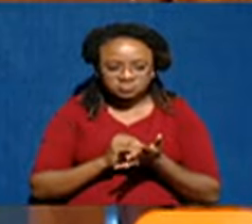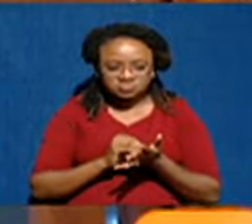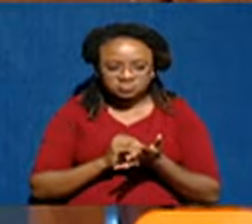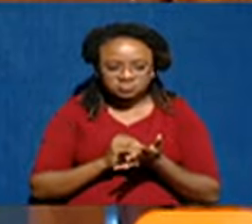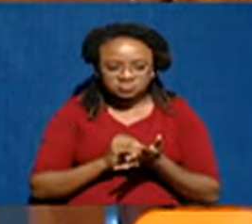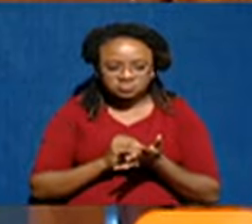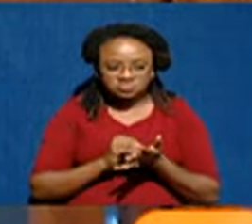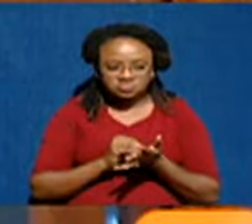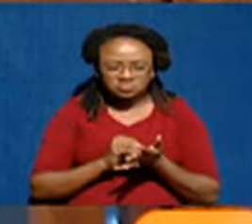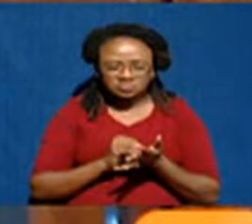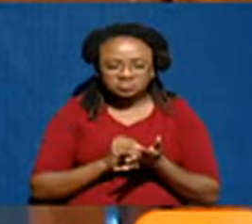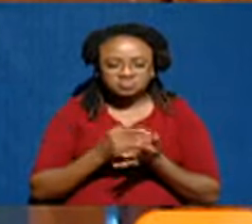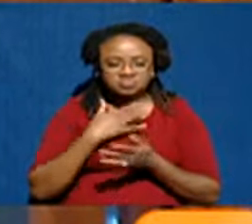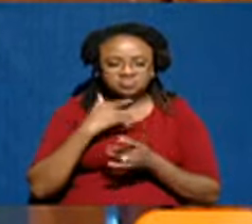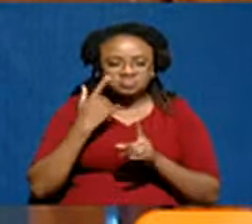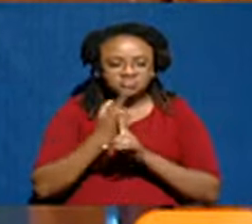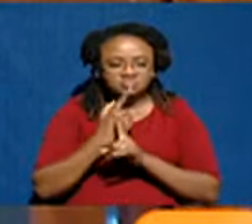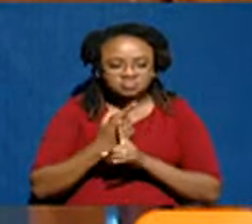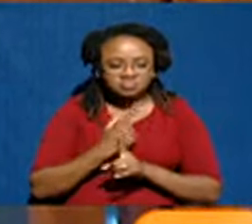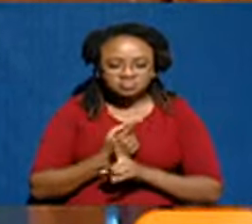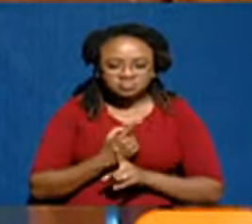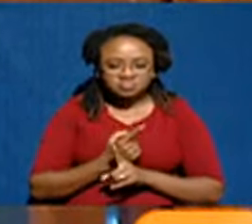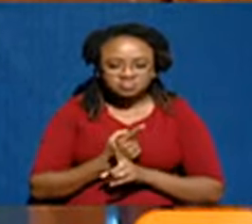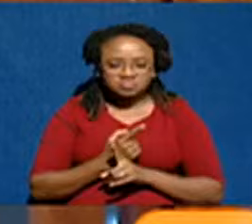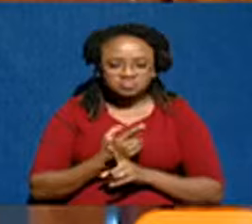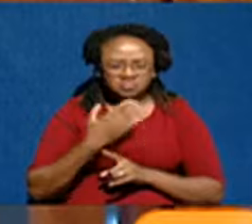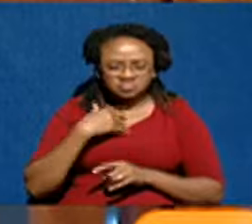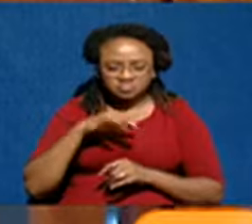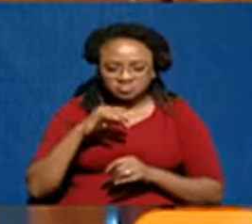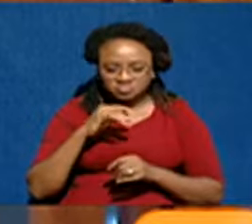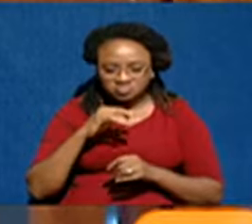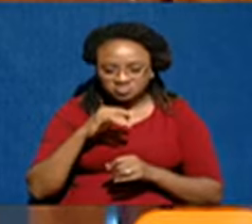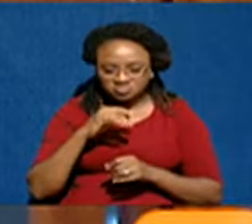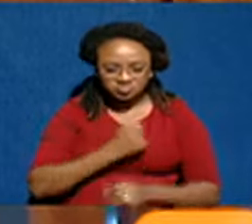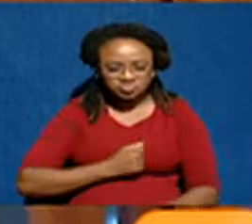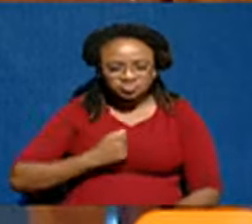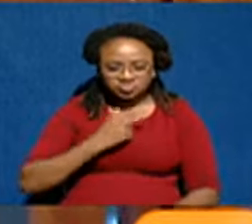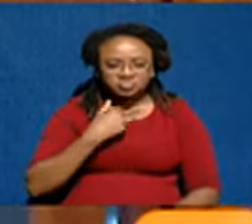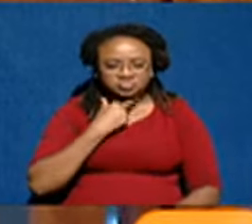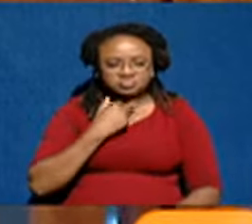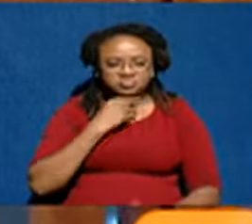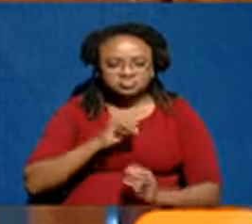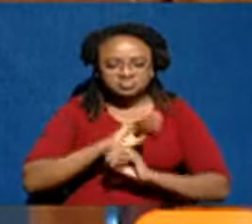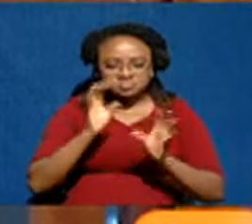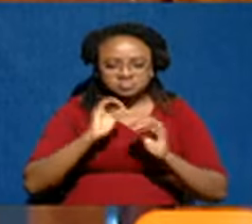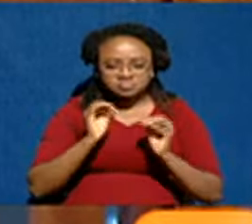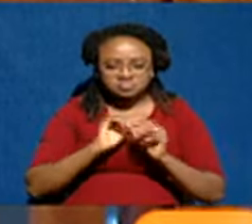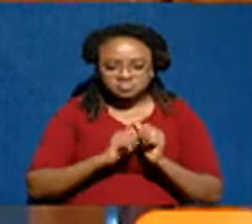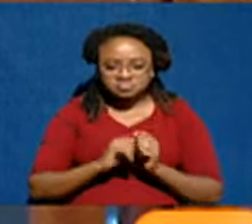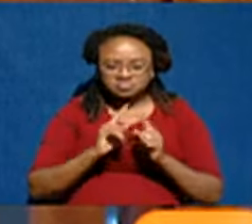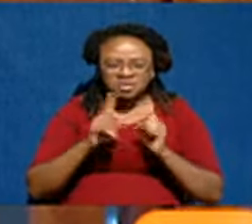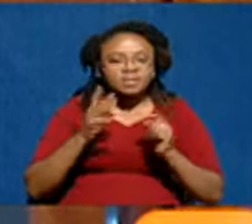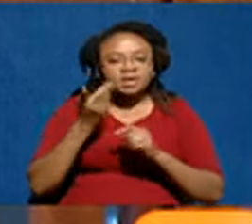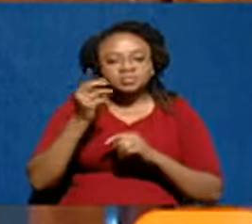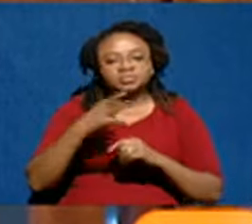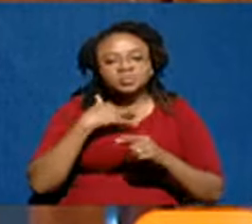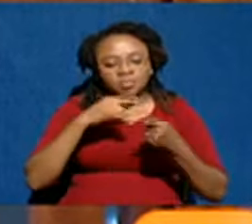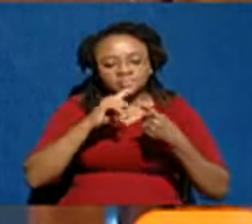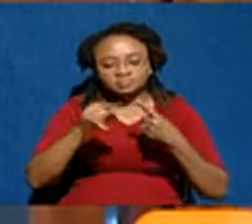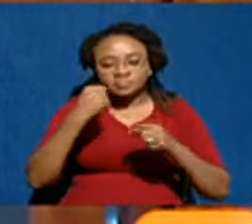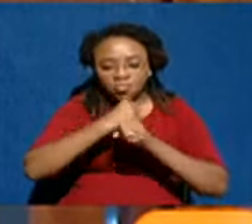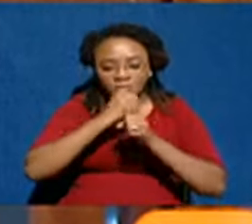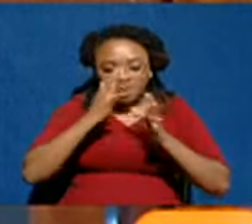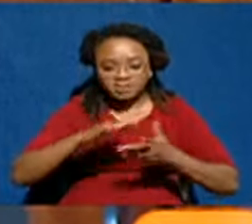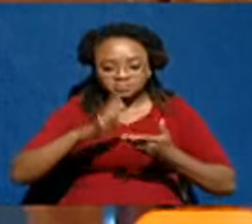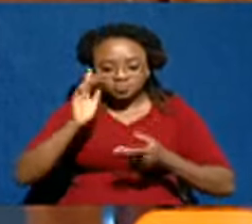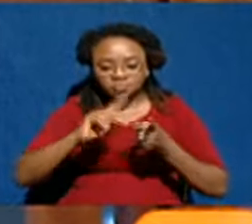hospitals. They wanted to have reagents in those hospitals. They wanted to have manpower in the hospitals. And then they wanted doctors to be paid better. And that is what made